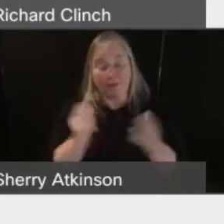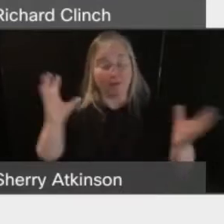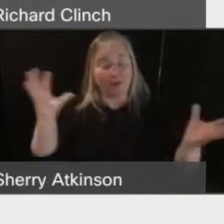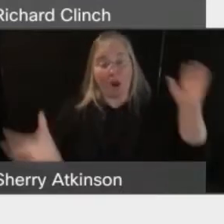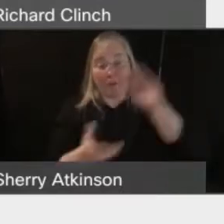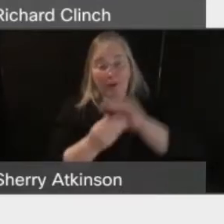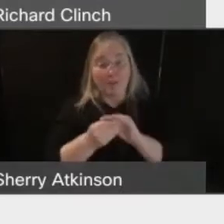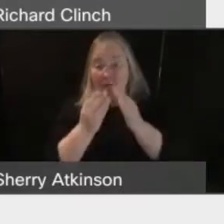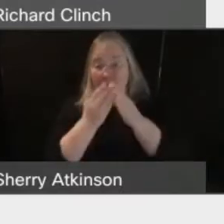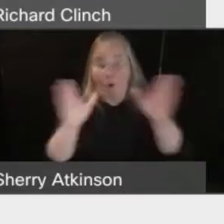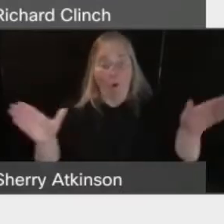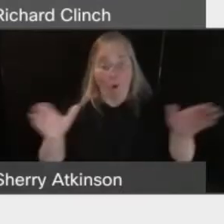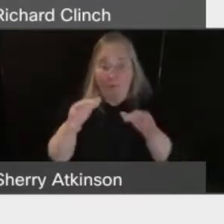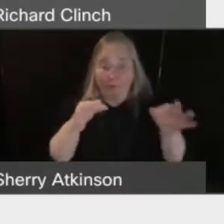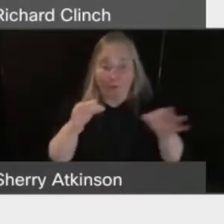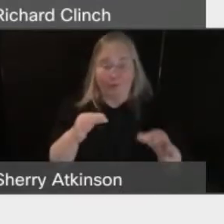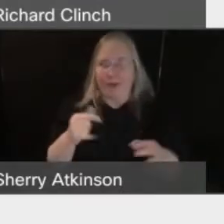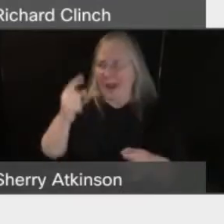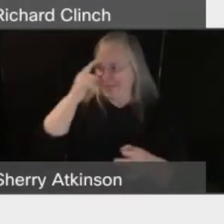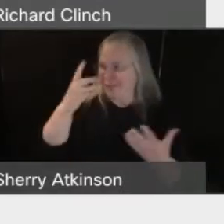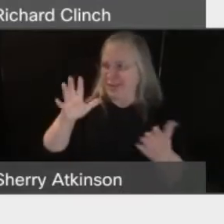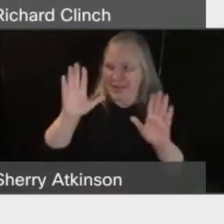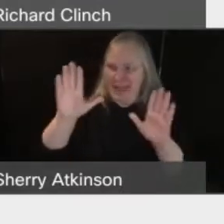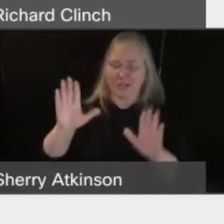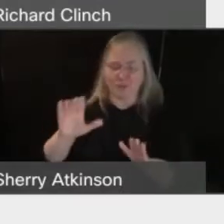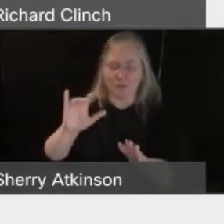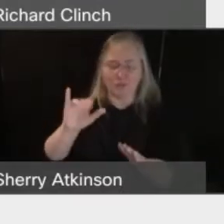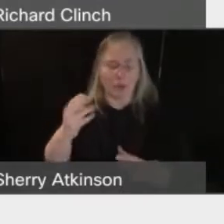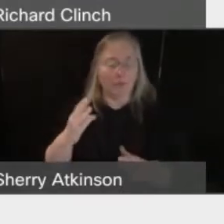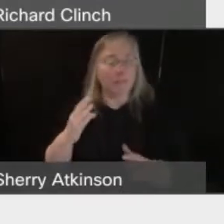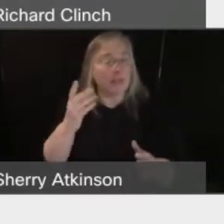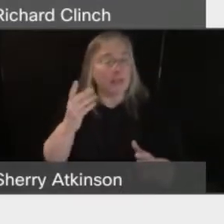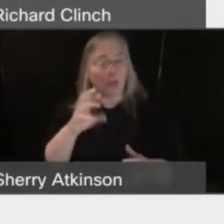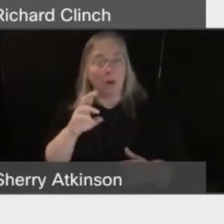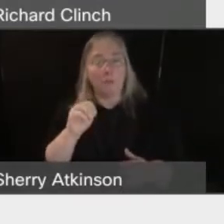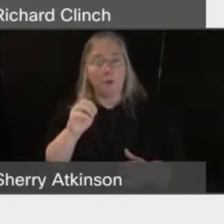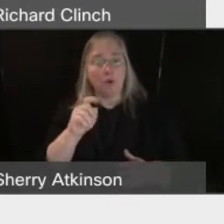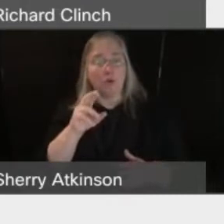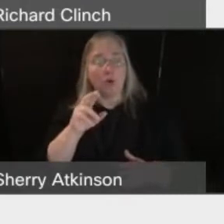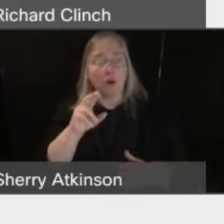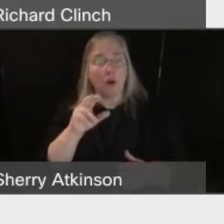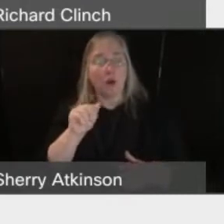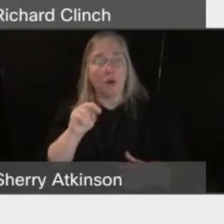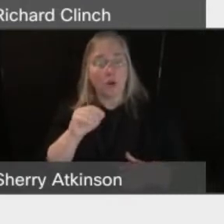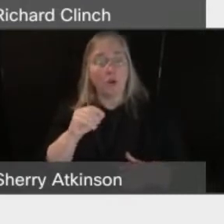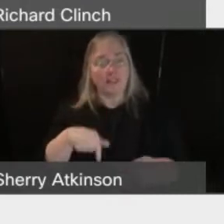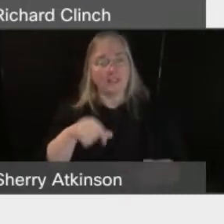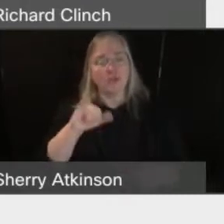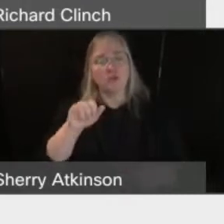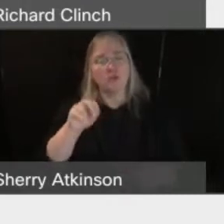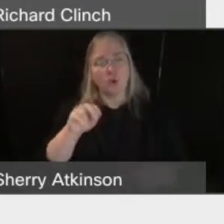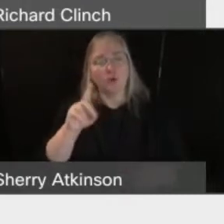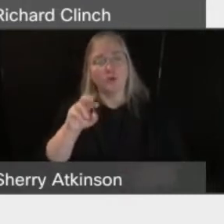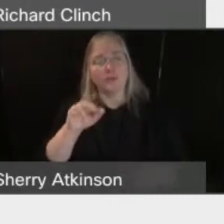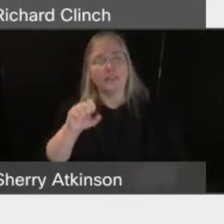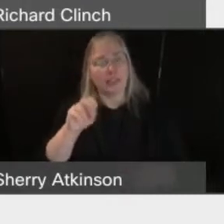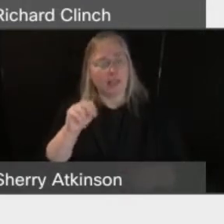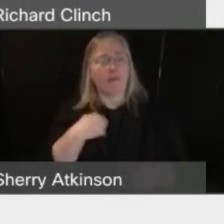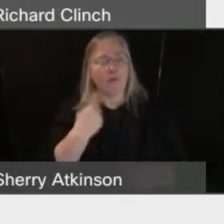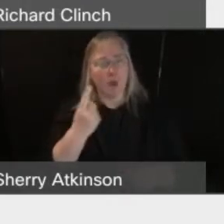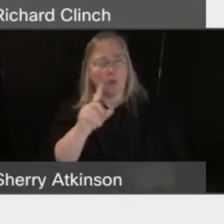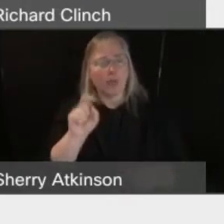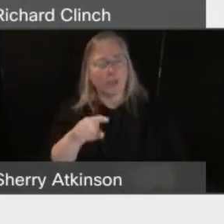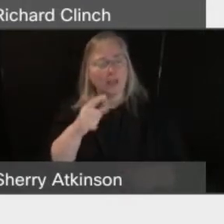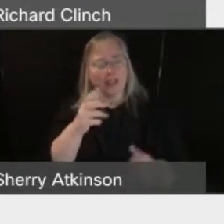excellent job. Dr. Martirano, this is Joan Dreesen. I do have one question. Could you give a little bit